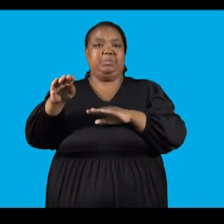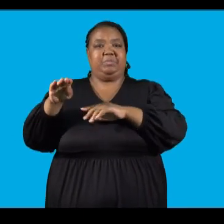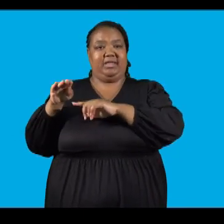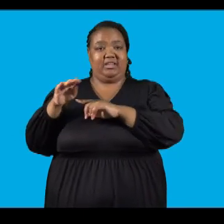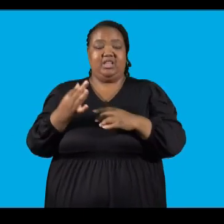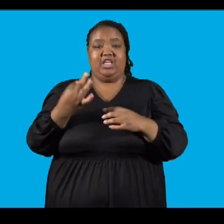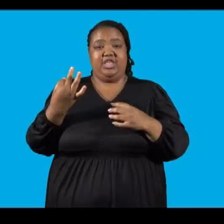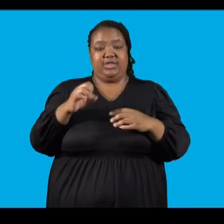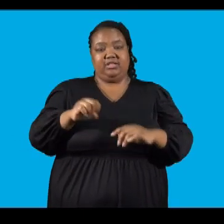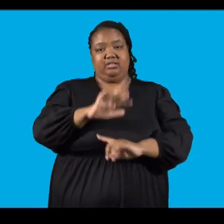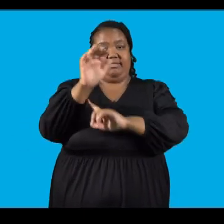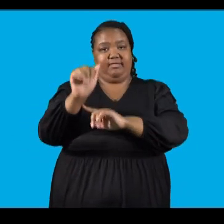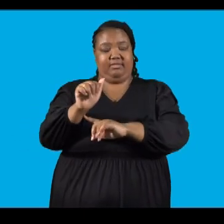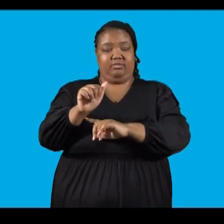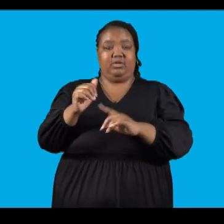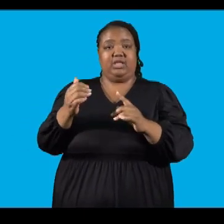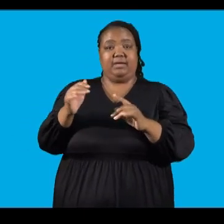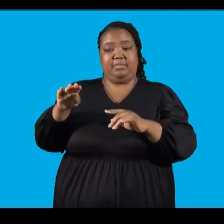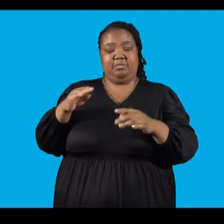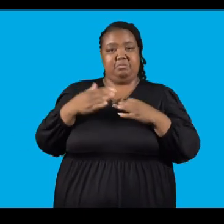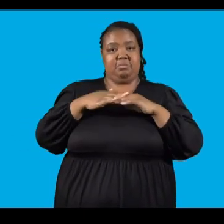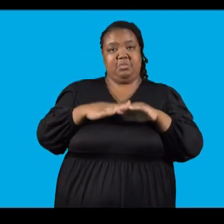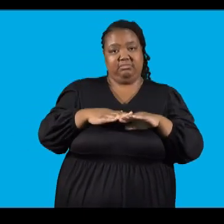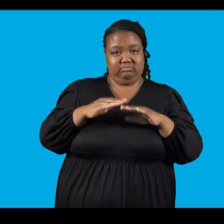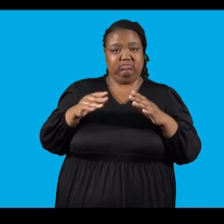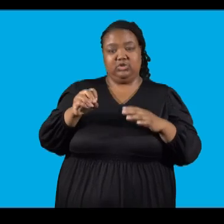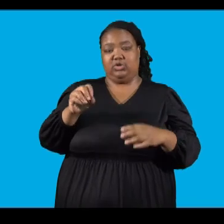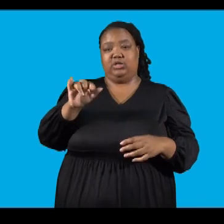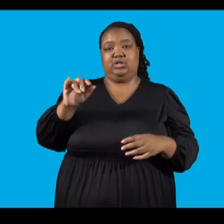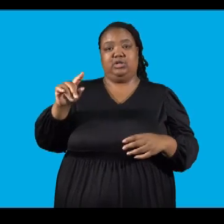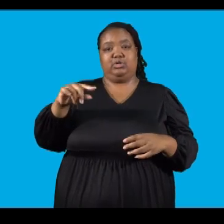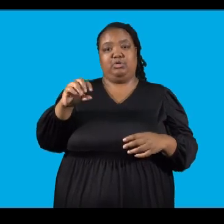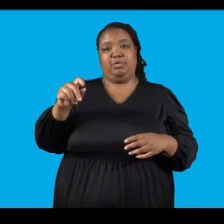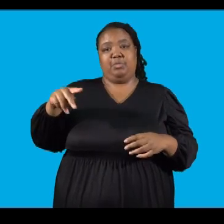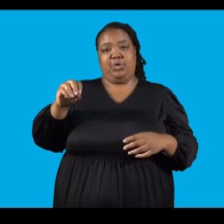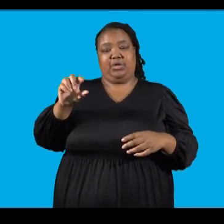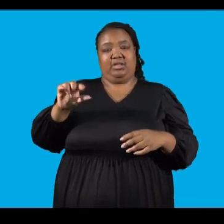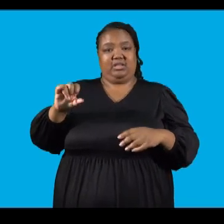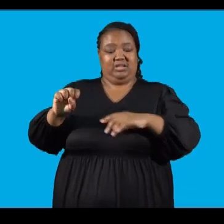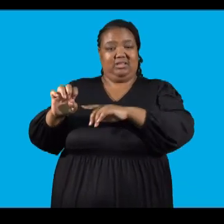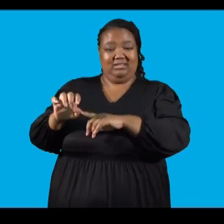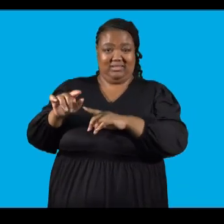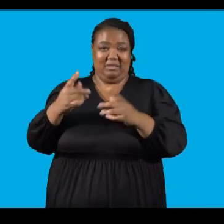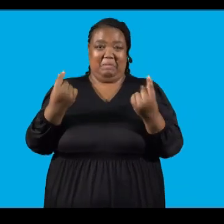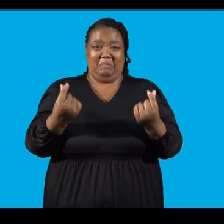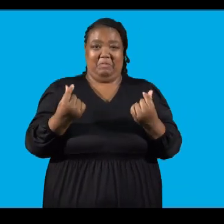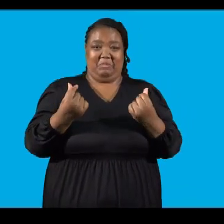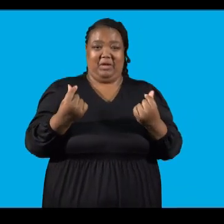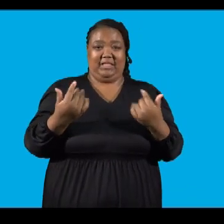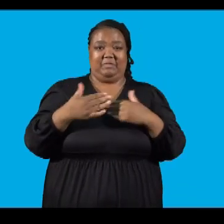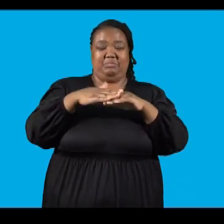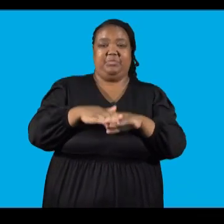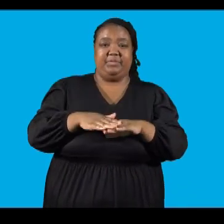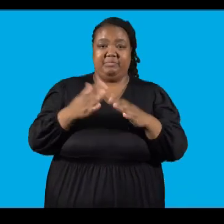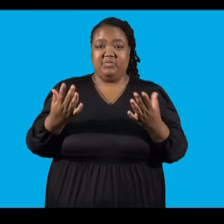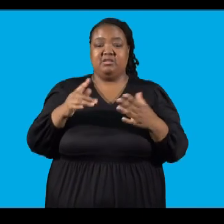been implicated in widespread collusion relating to price fixing of the rand. The investigation looked at